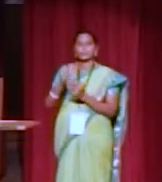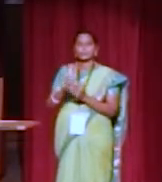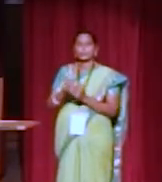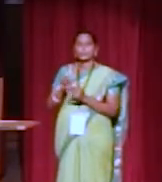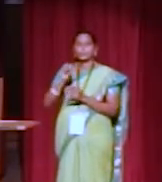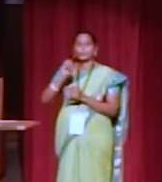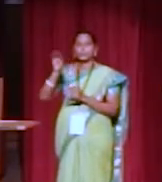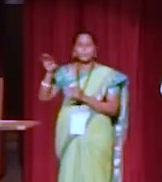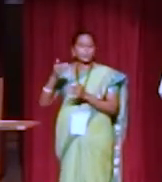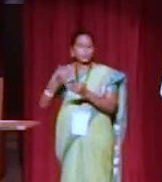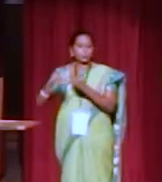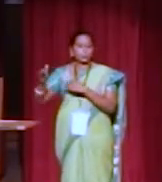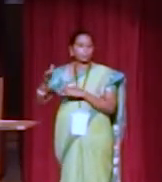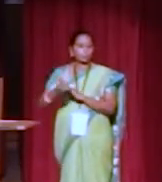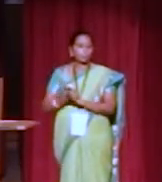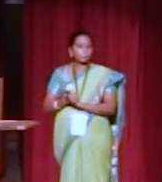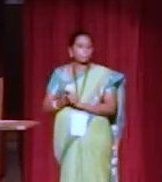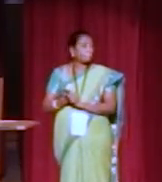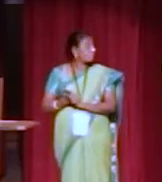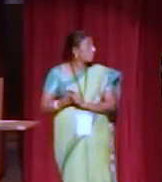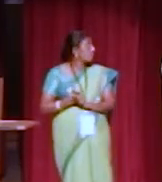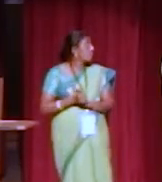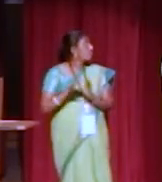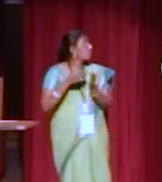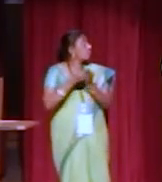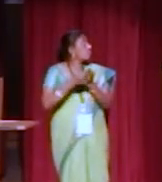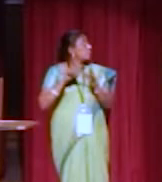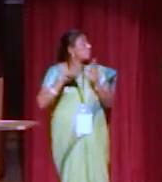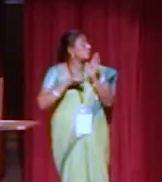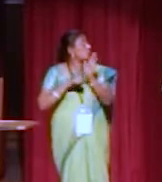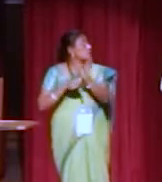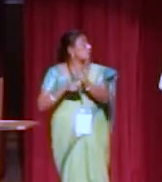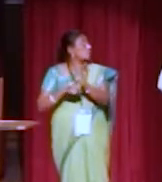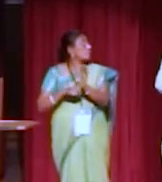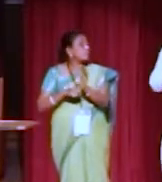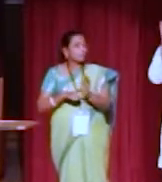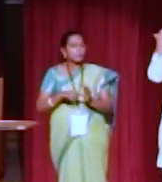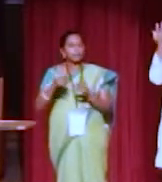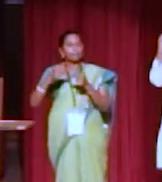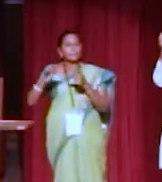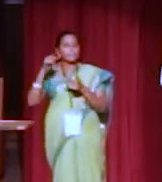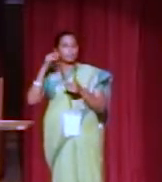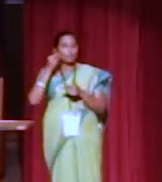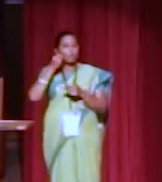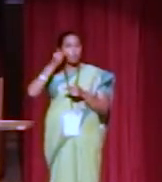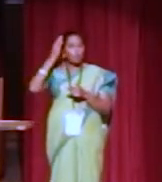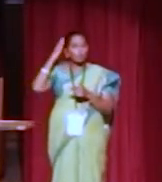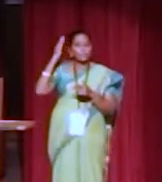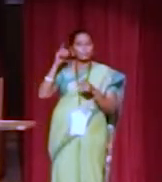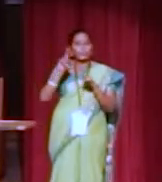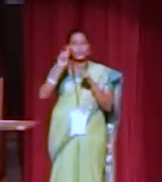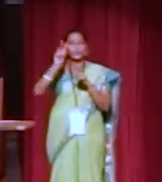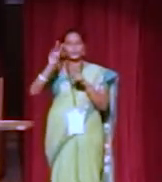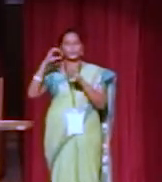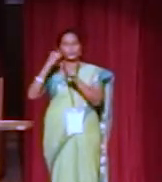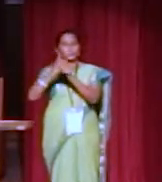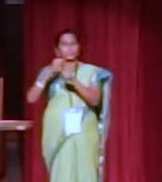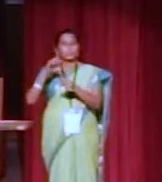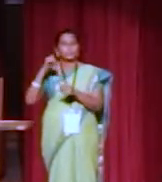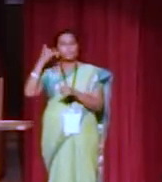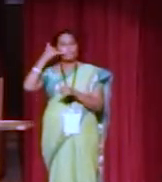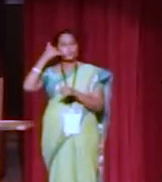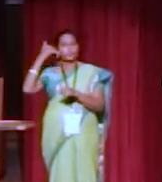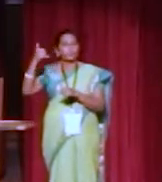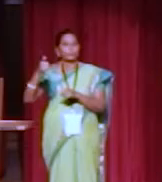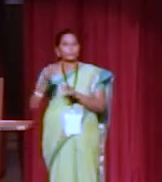3-4 months old, where the picture shows 3 things. One, a feature phone, old-fashioned 2G feature phone. There's